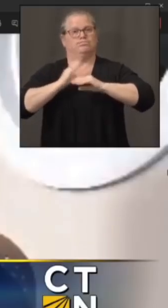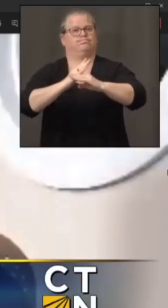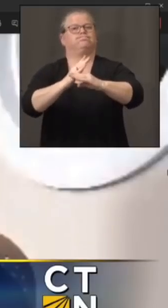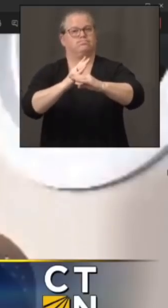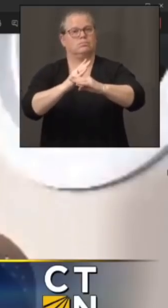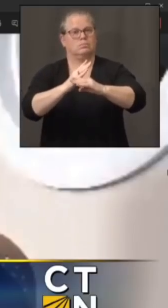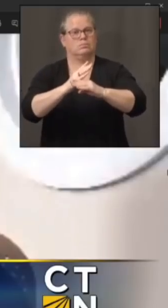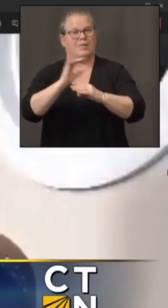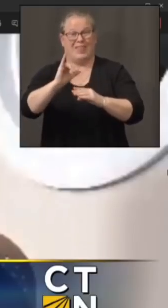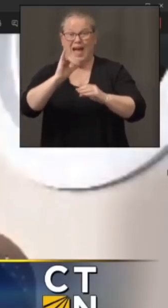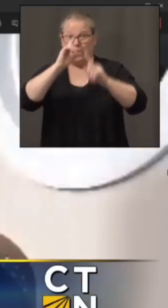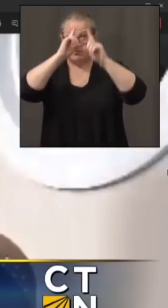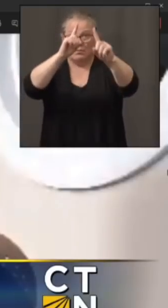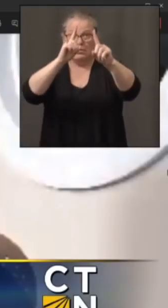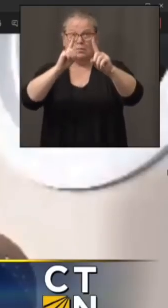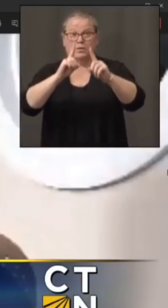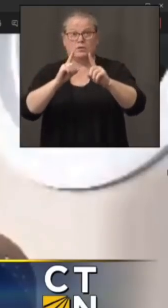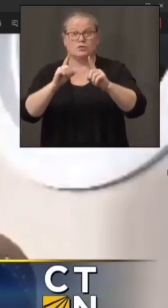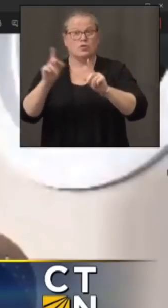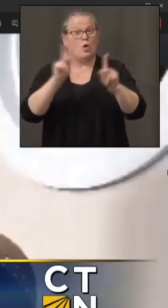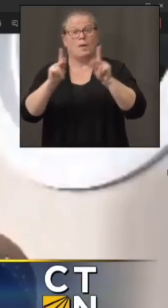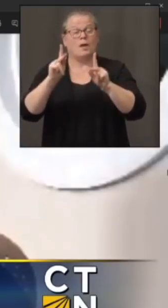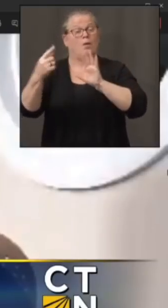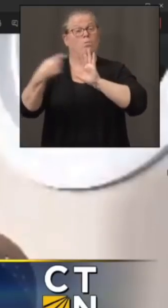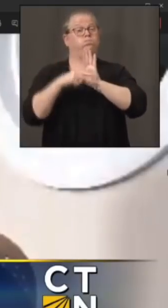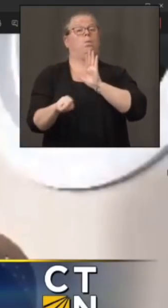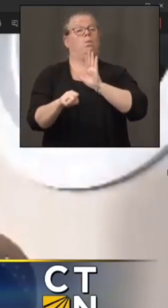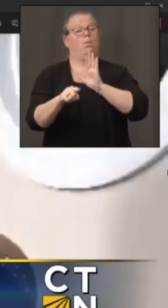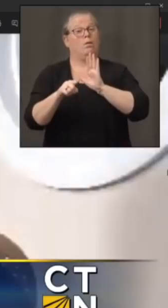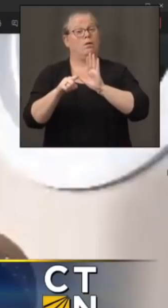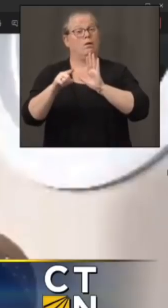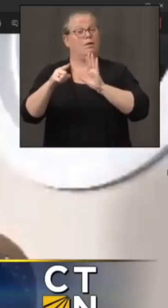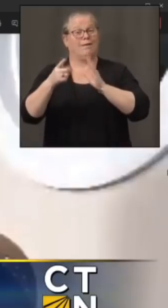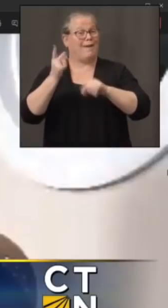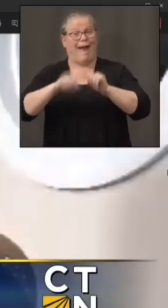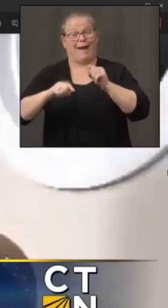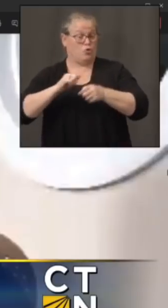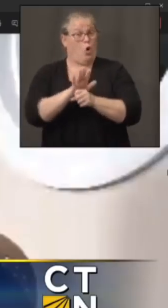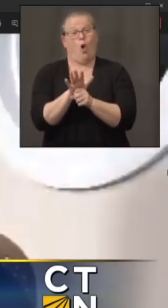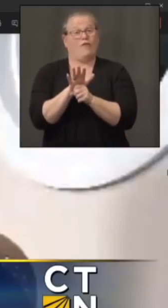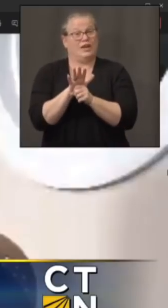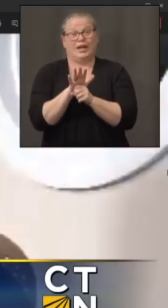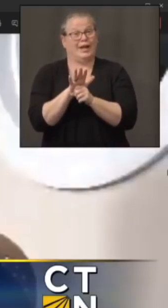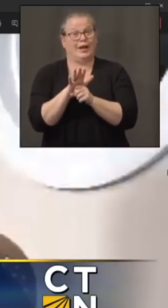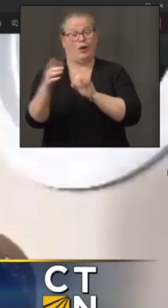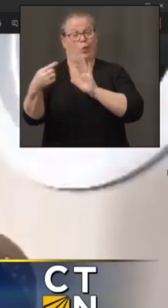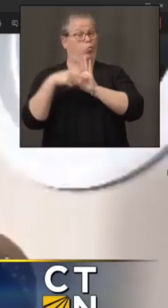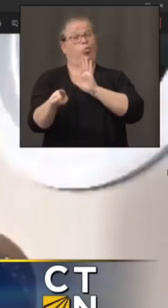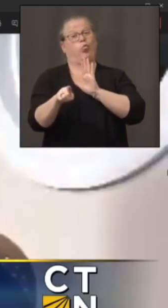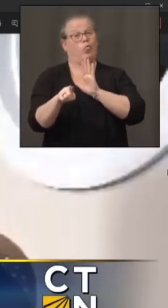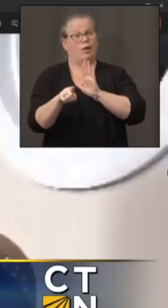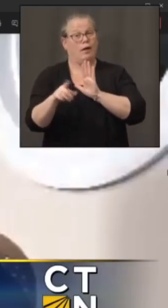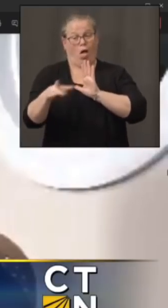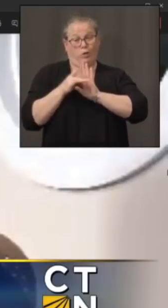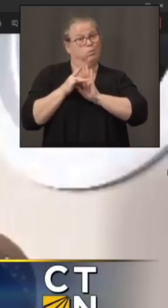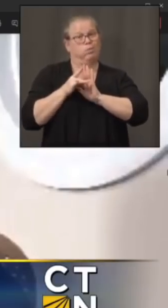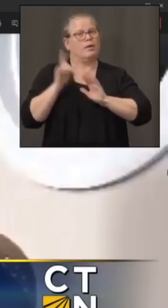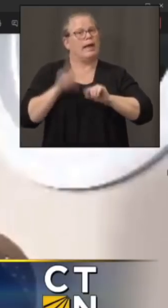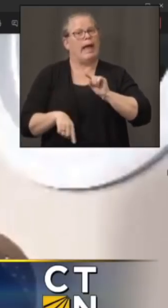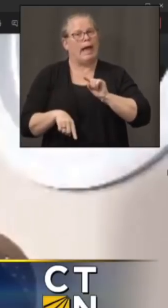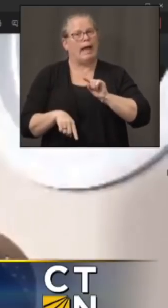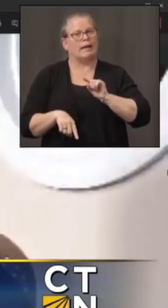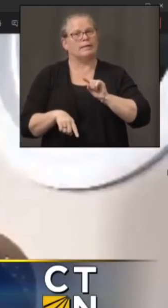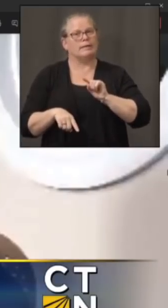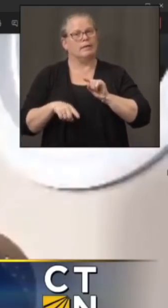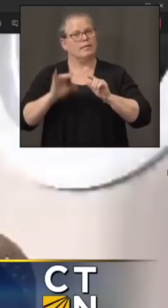from getting infected in the first place. And for those who do get infected, it decreases their chance of passing on the infection. So it lowers the chance that someone